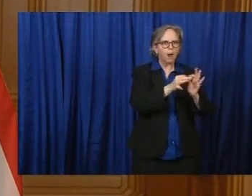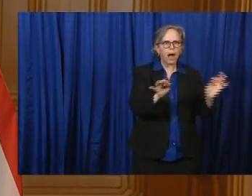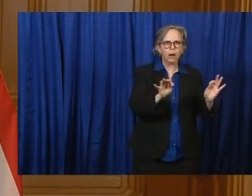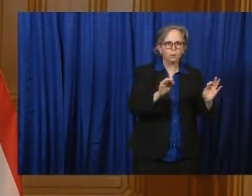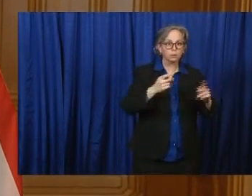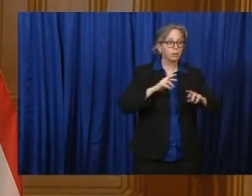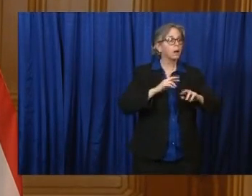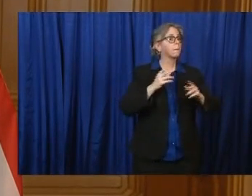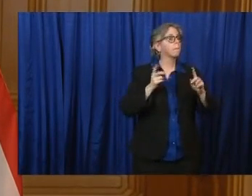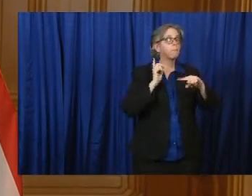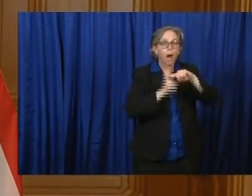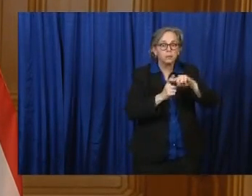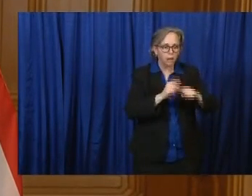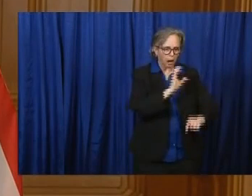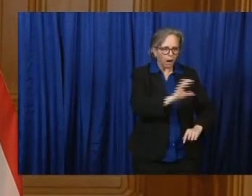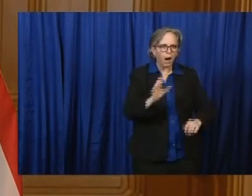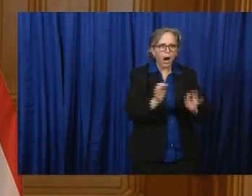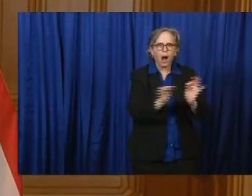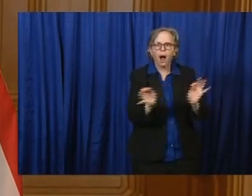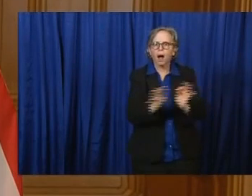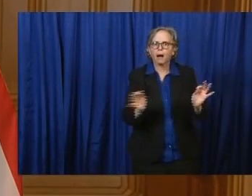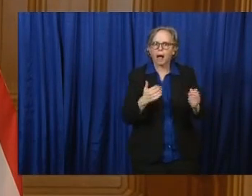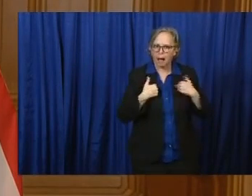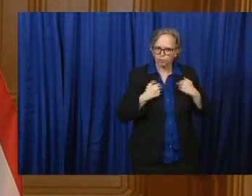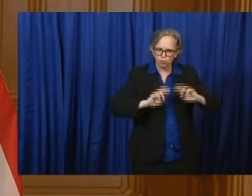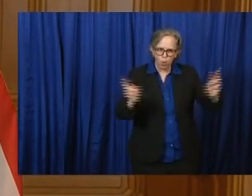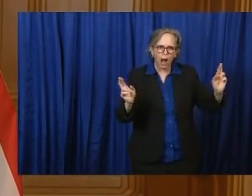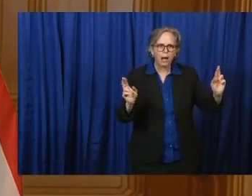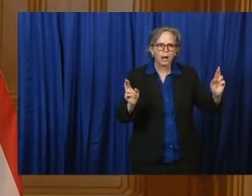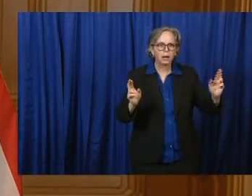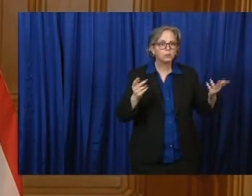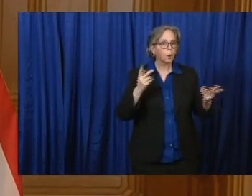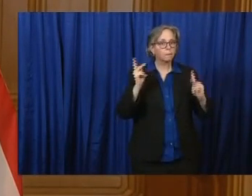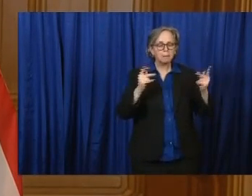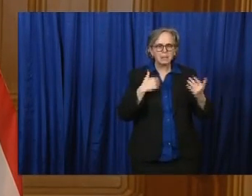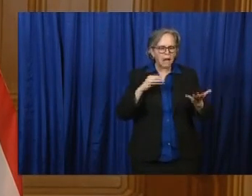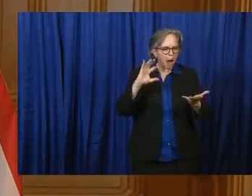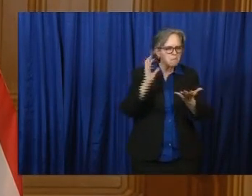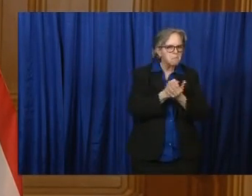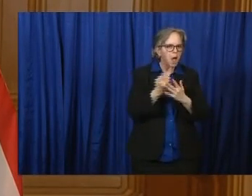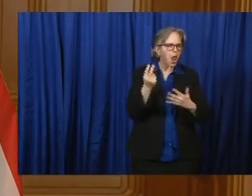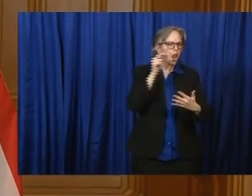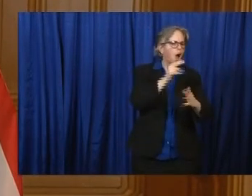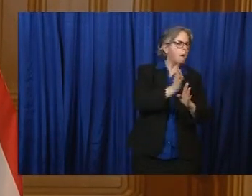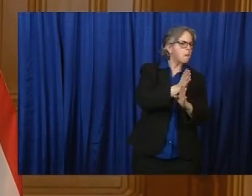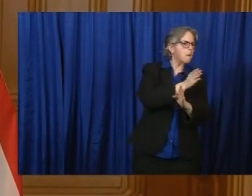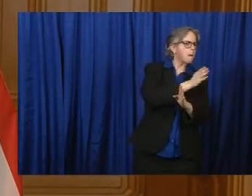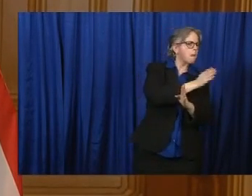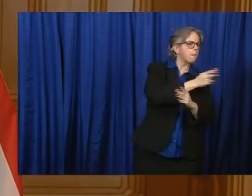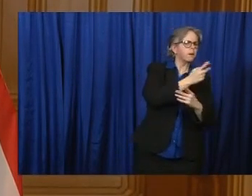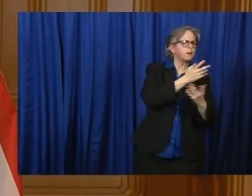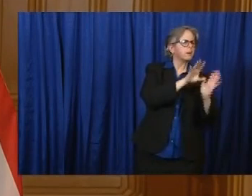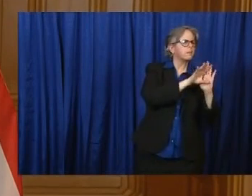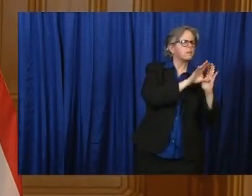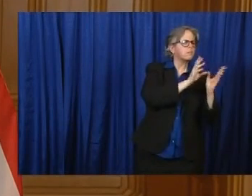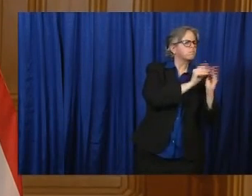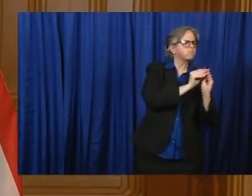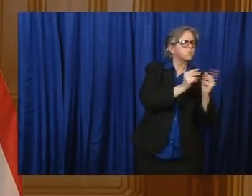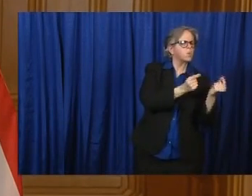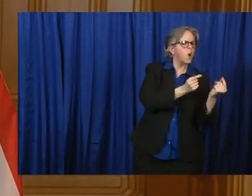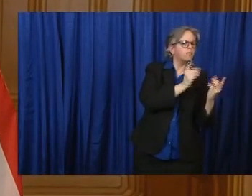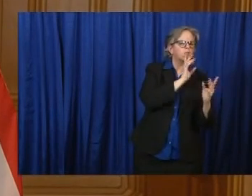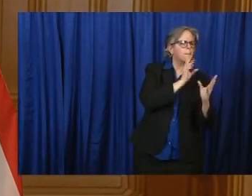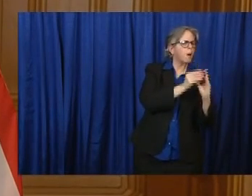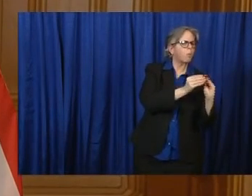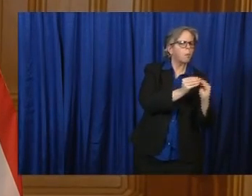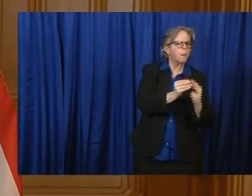might be, again, something that people can utilize. Let me also give a shout out to the Ohio Commission on Hispanic and